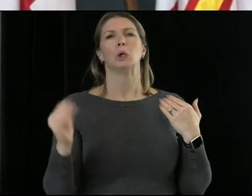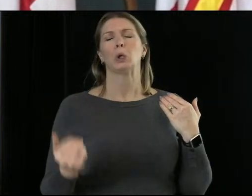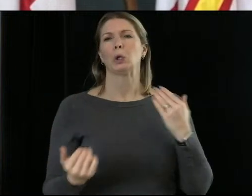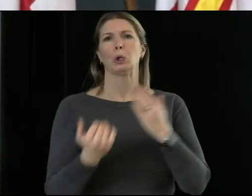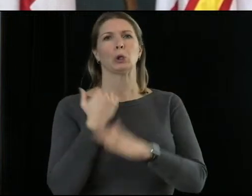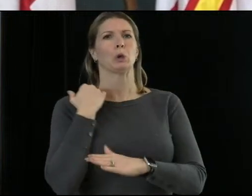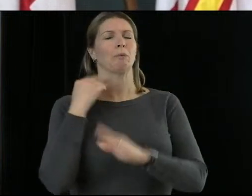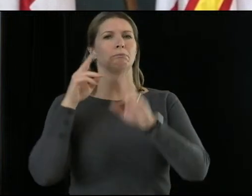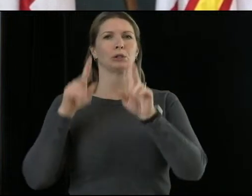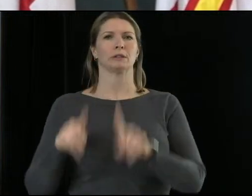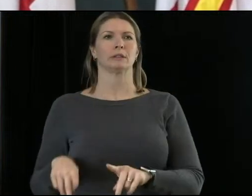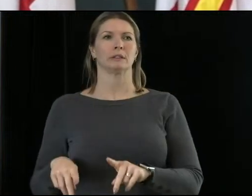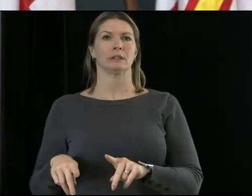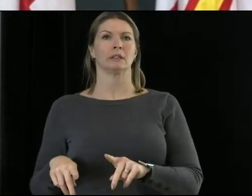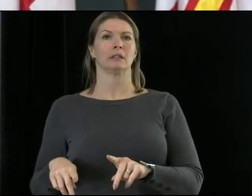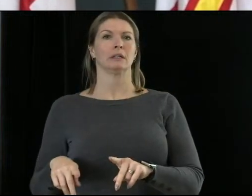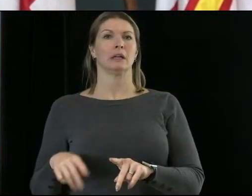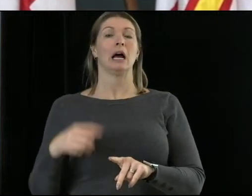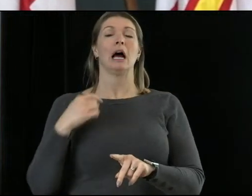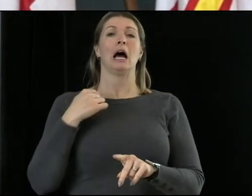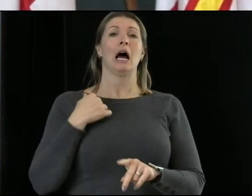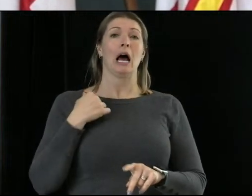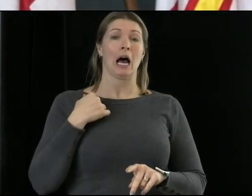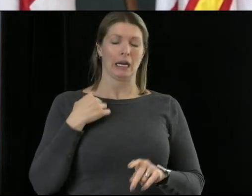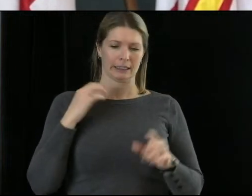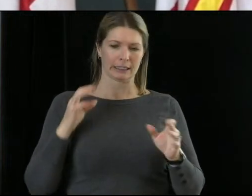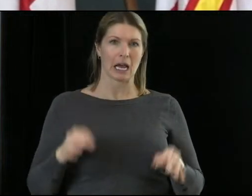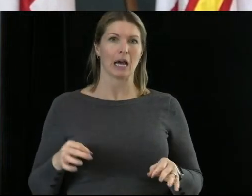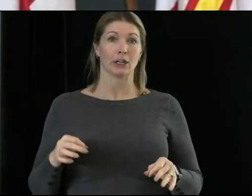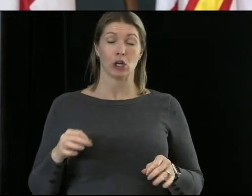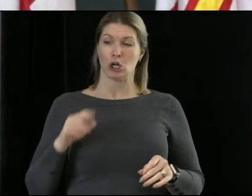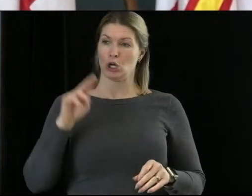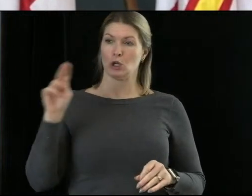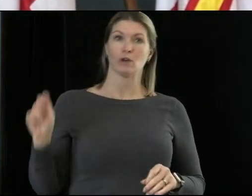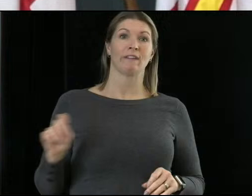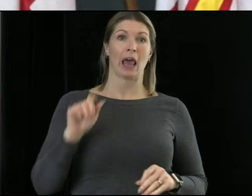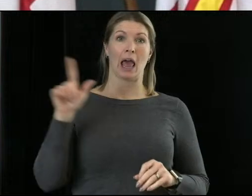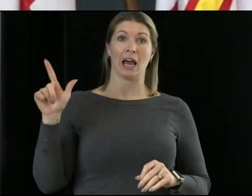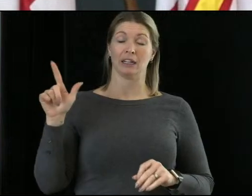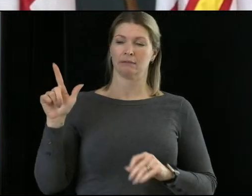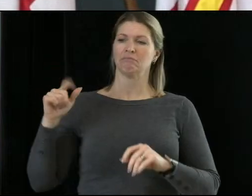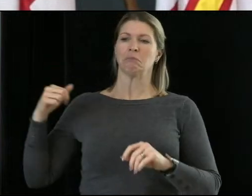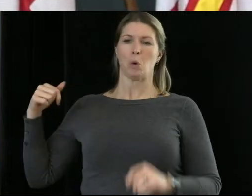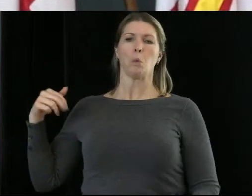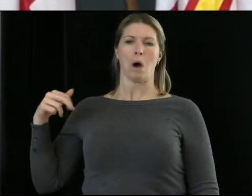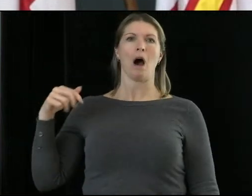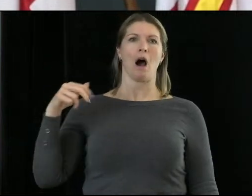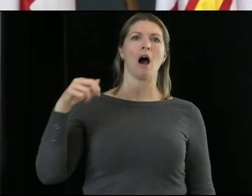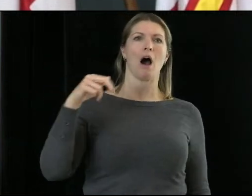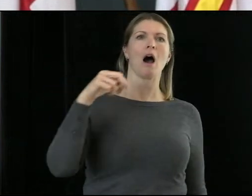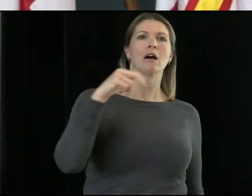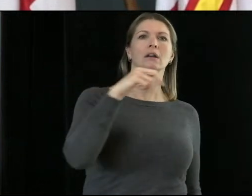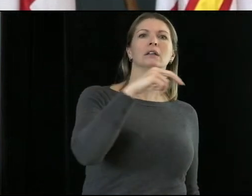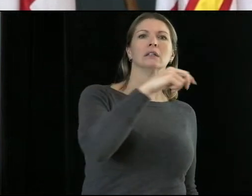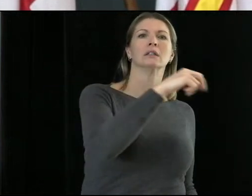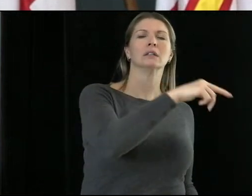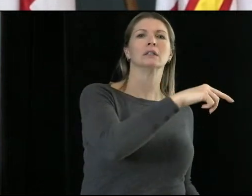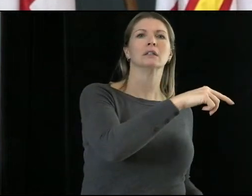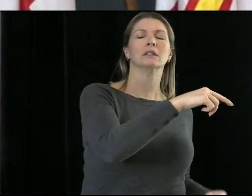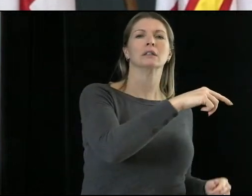It was my walk across Newfoundland that spurred my decision to transition, a trek from one end of the island to the other side of my own